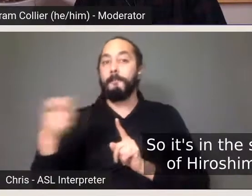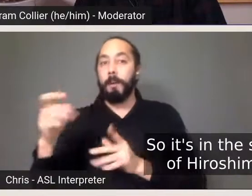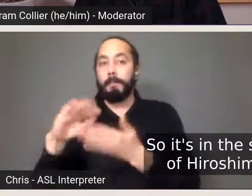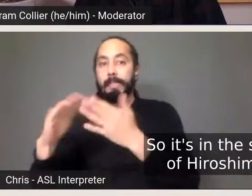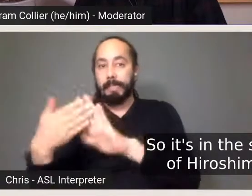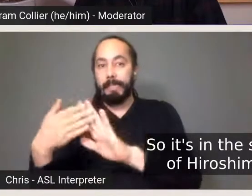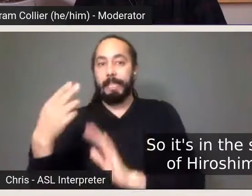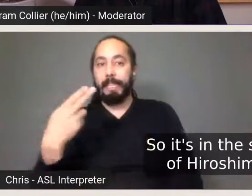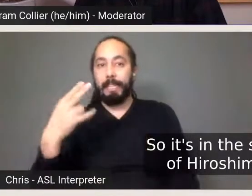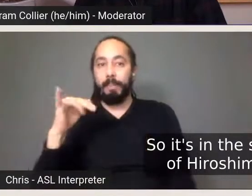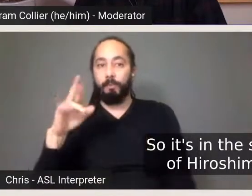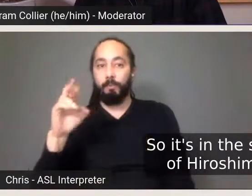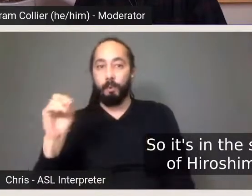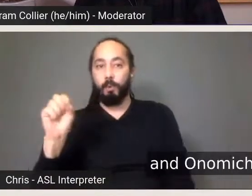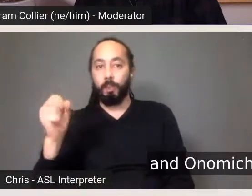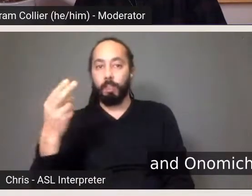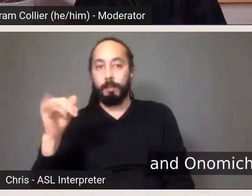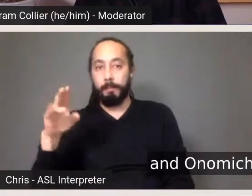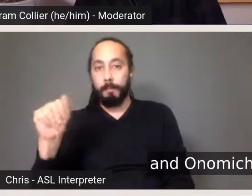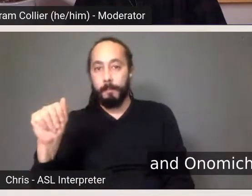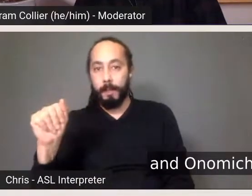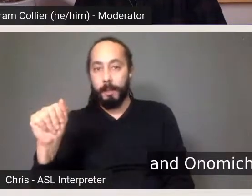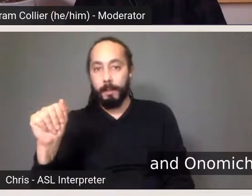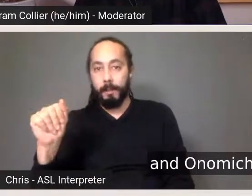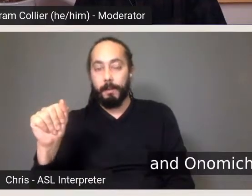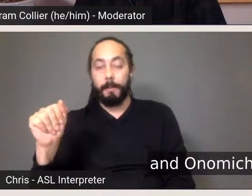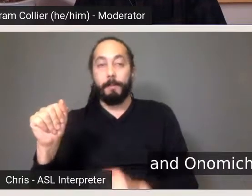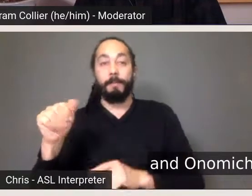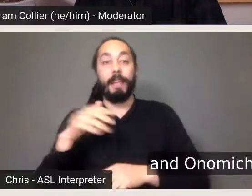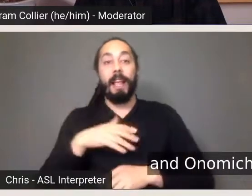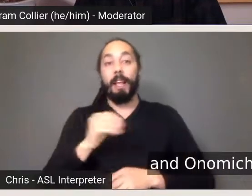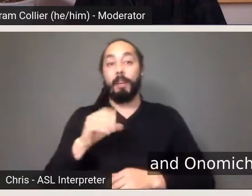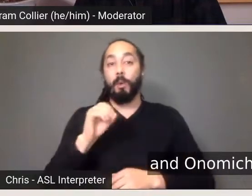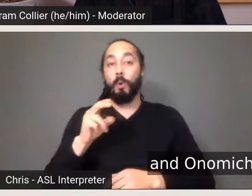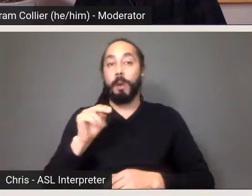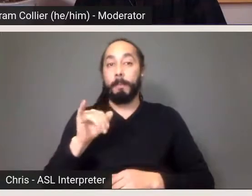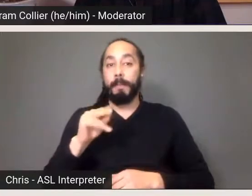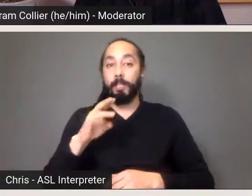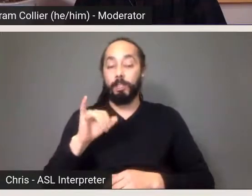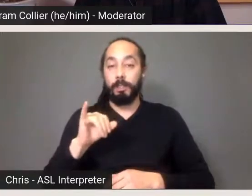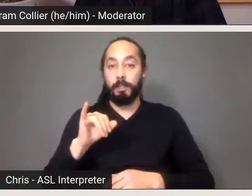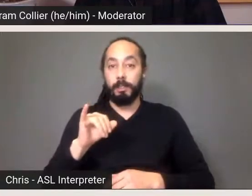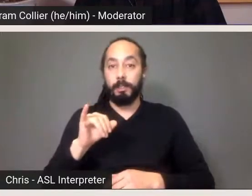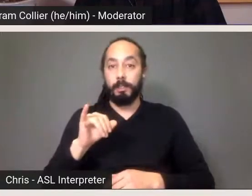prefecture, Hiroshima Prefecture. And Onomichi is a port city